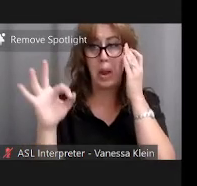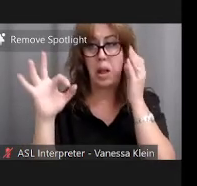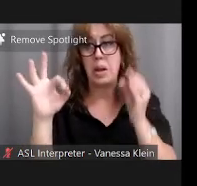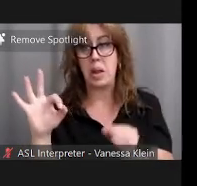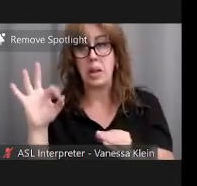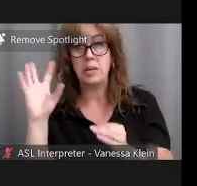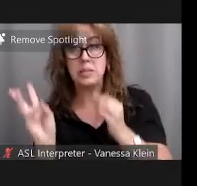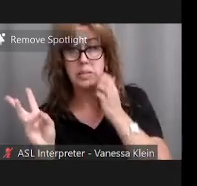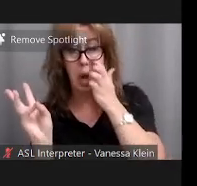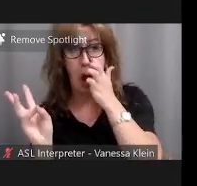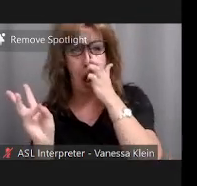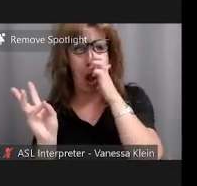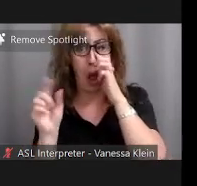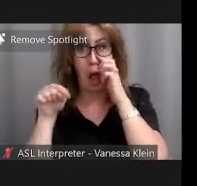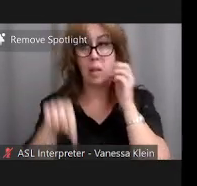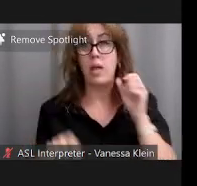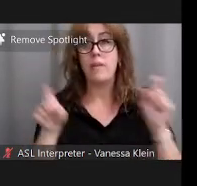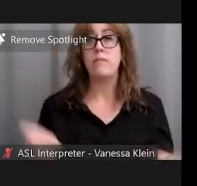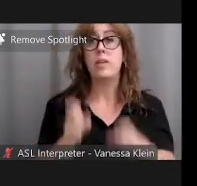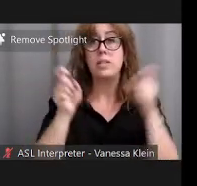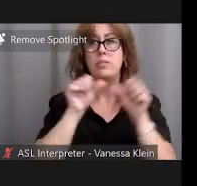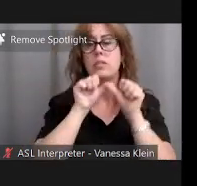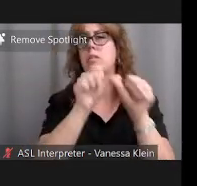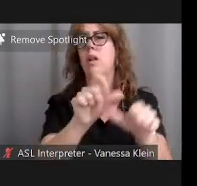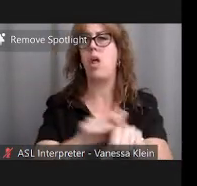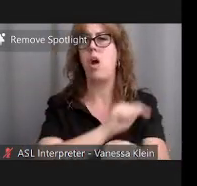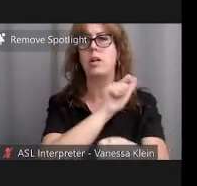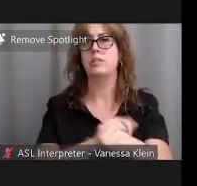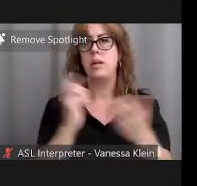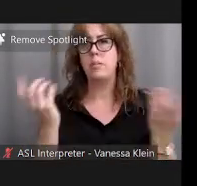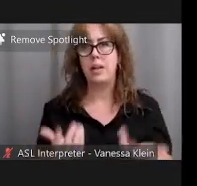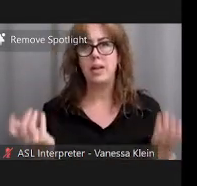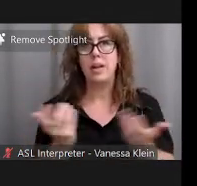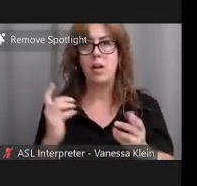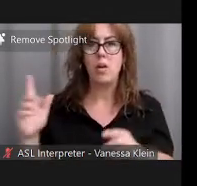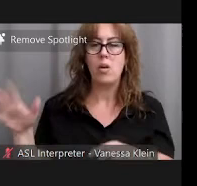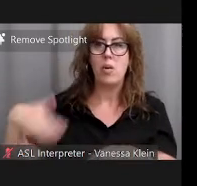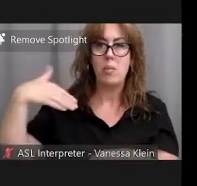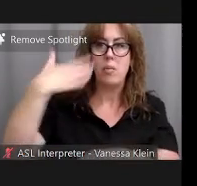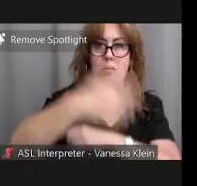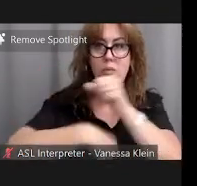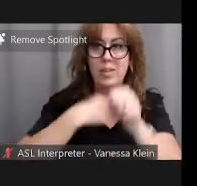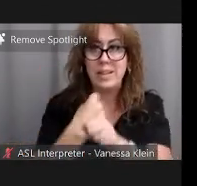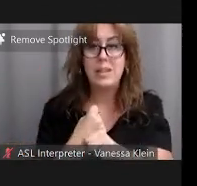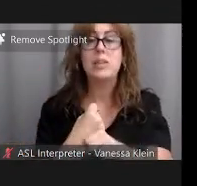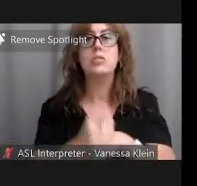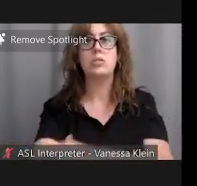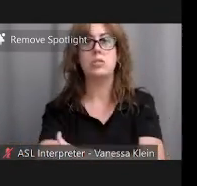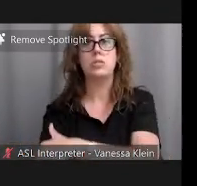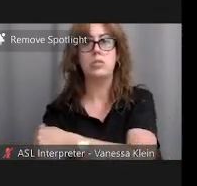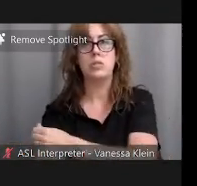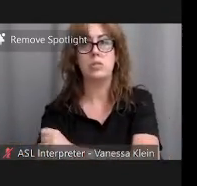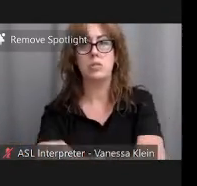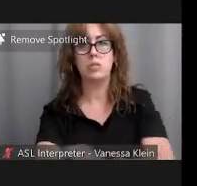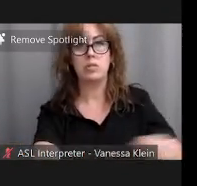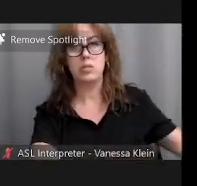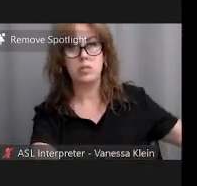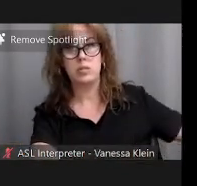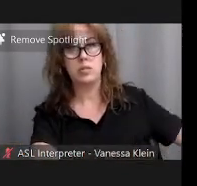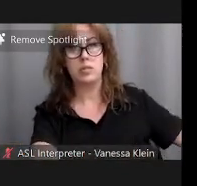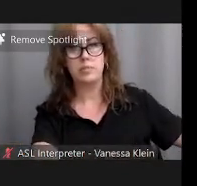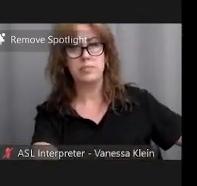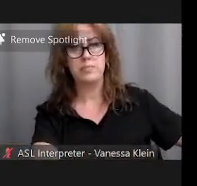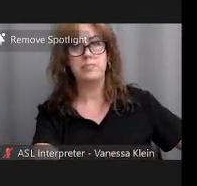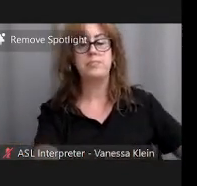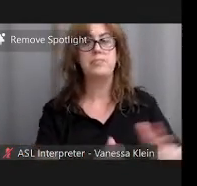region. And over the years, being a biennial festival, I think was the main catalyst for